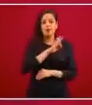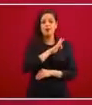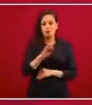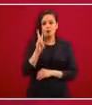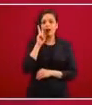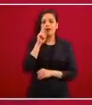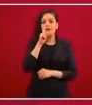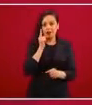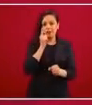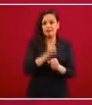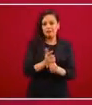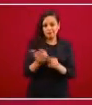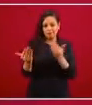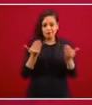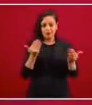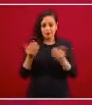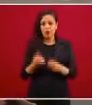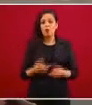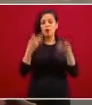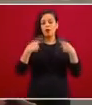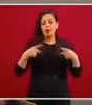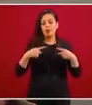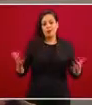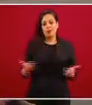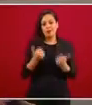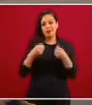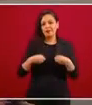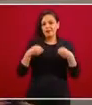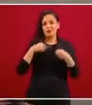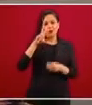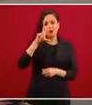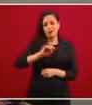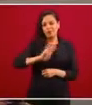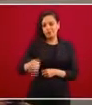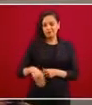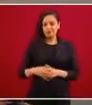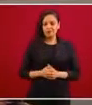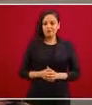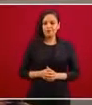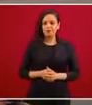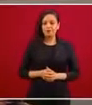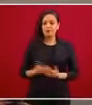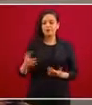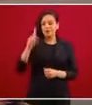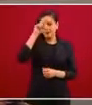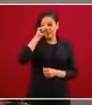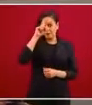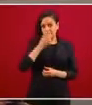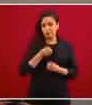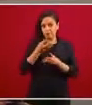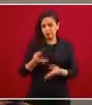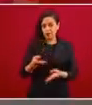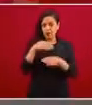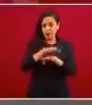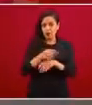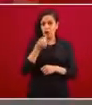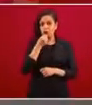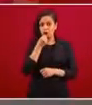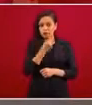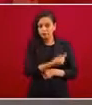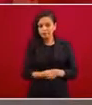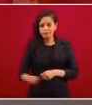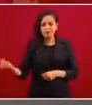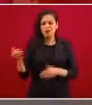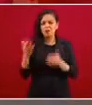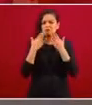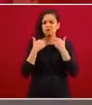measures, we will succeed. And we can present the information daily of how many lives we are saving. Thank you. And the